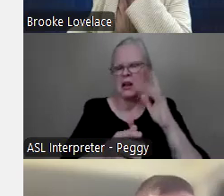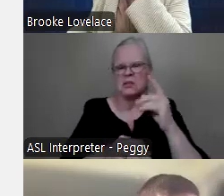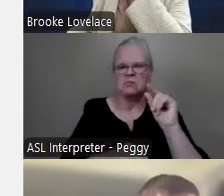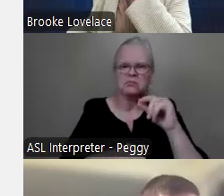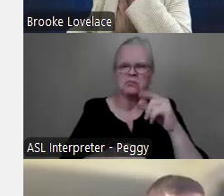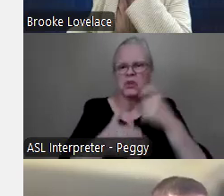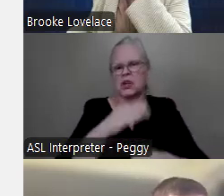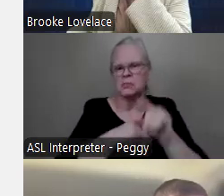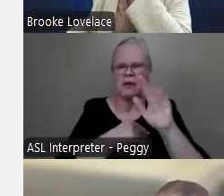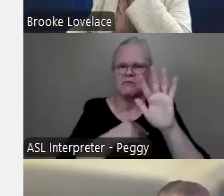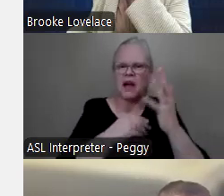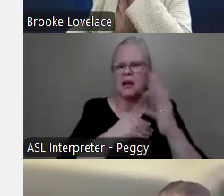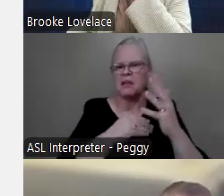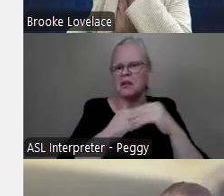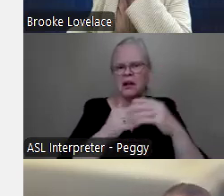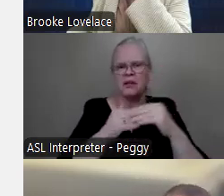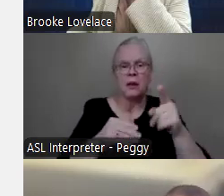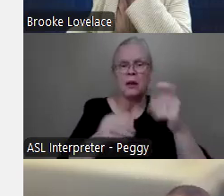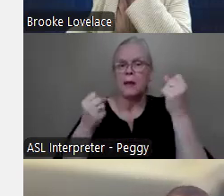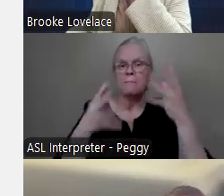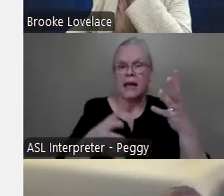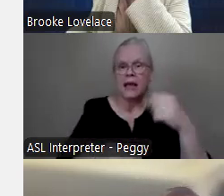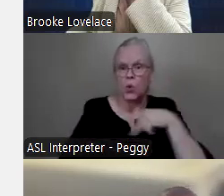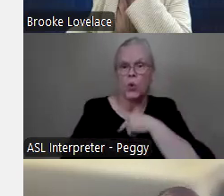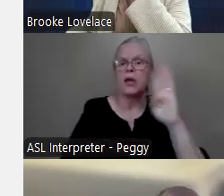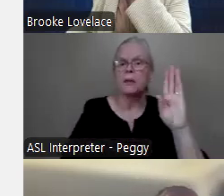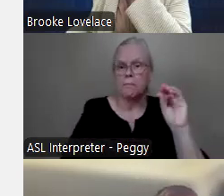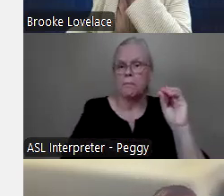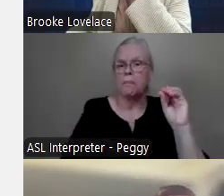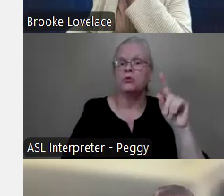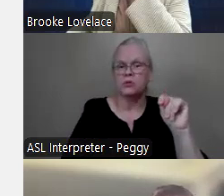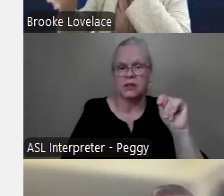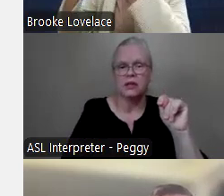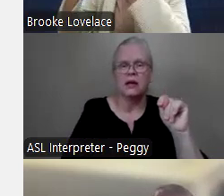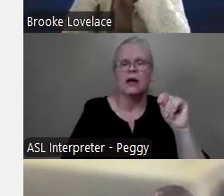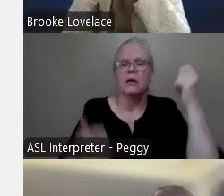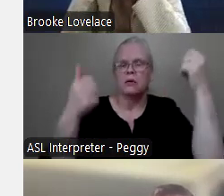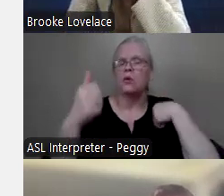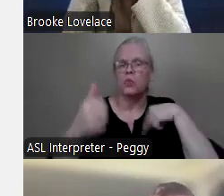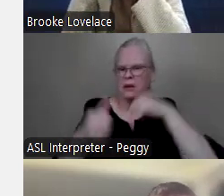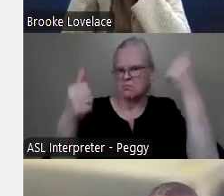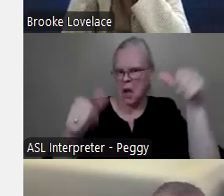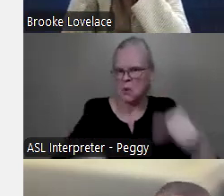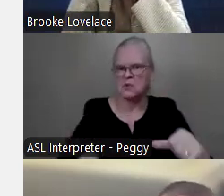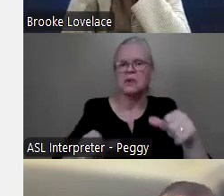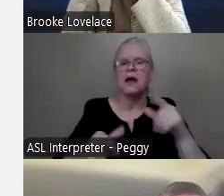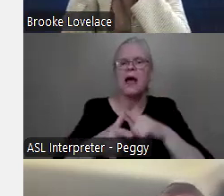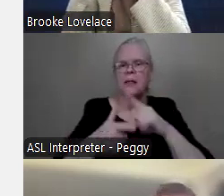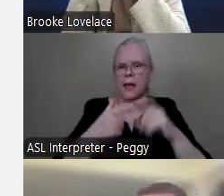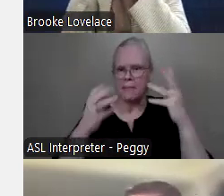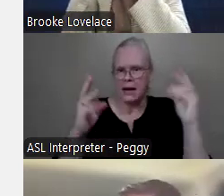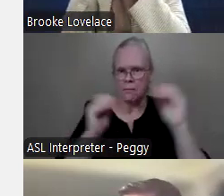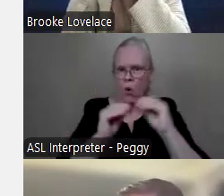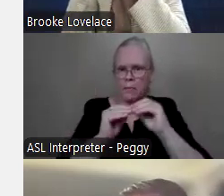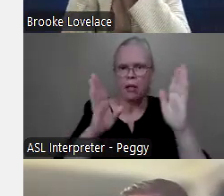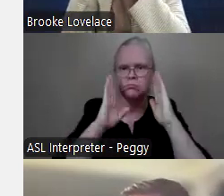we've boosted a lot of our event posts, and we've gotten more folks that way, because